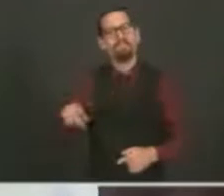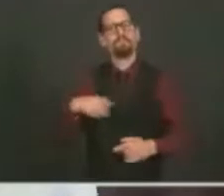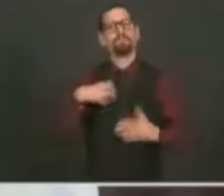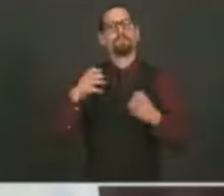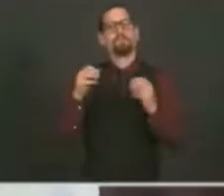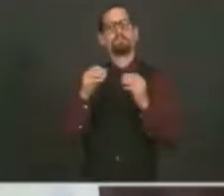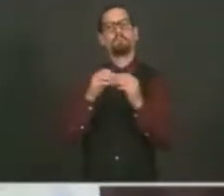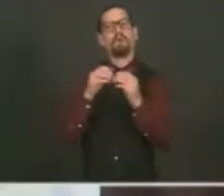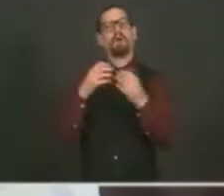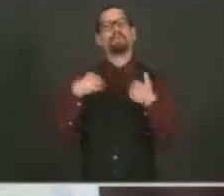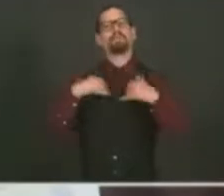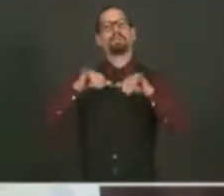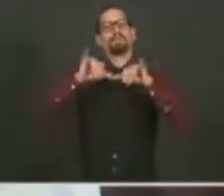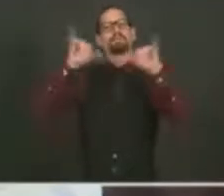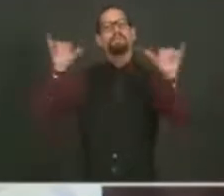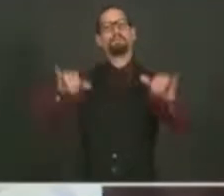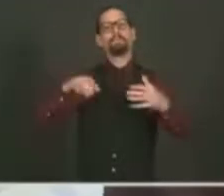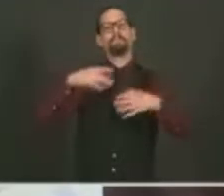testing,